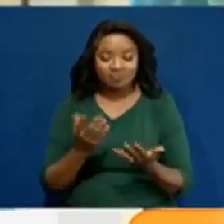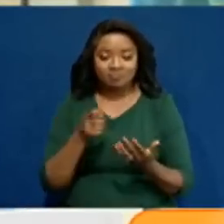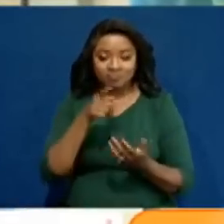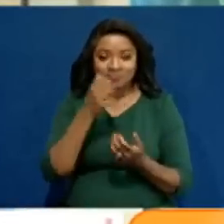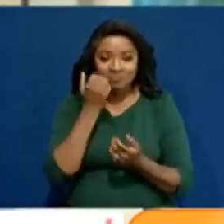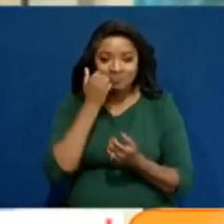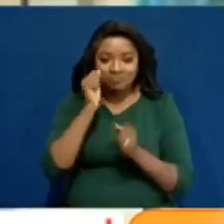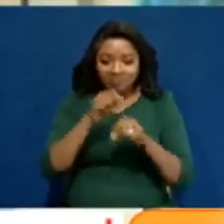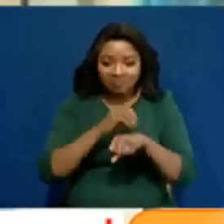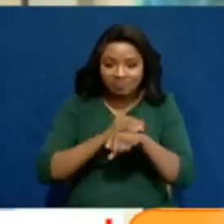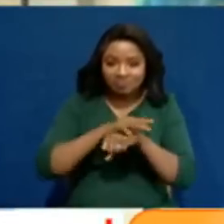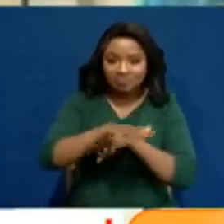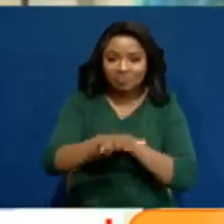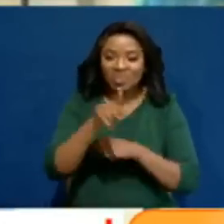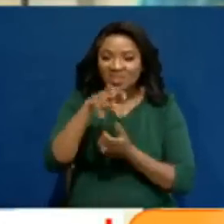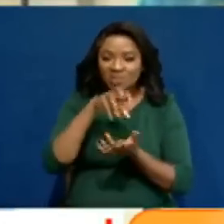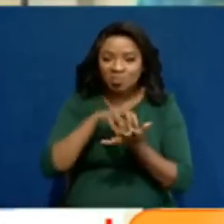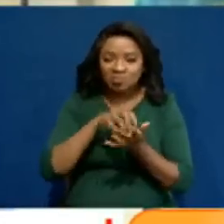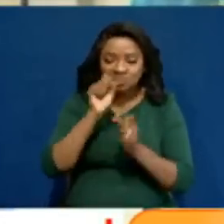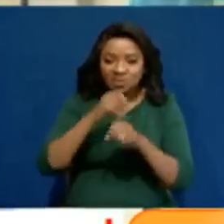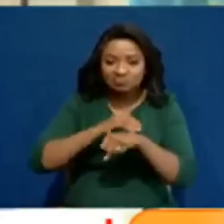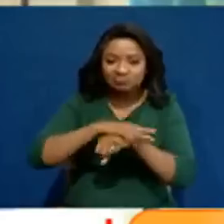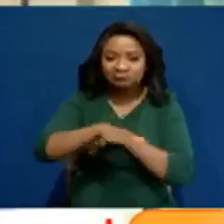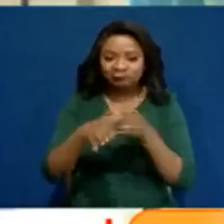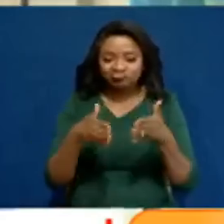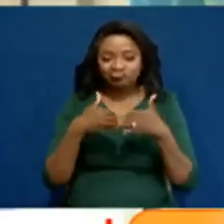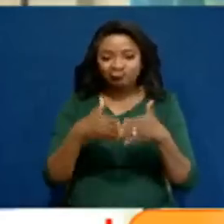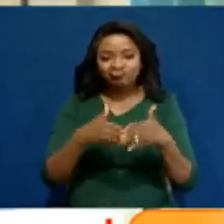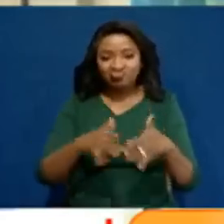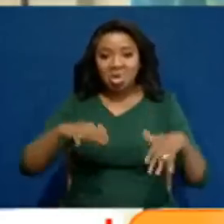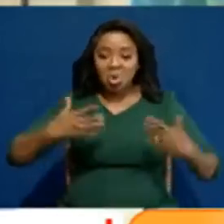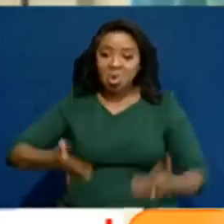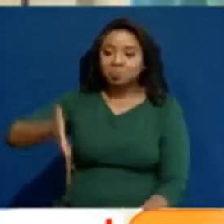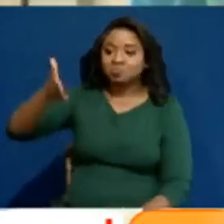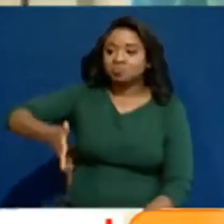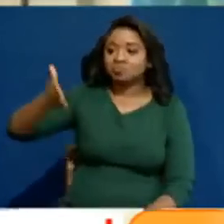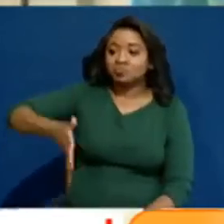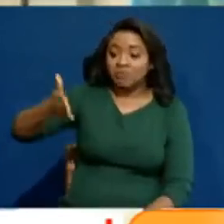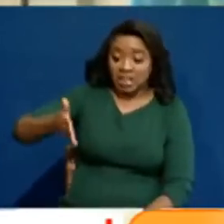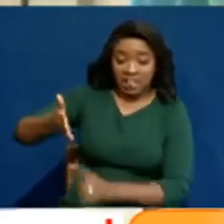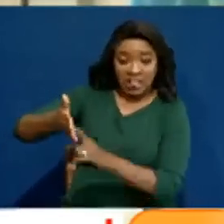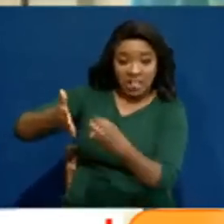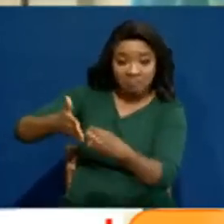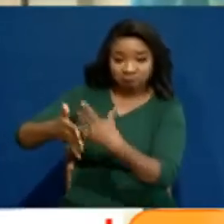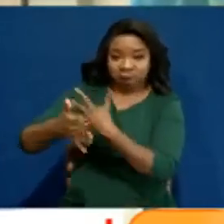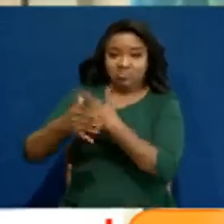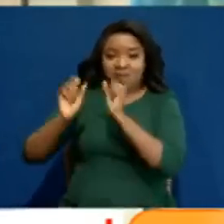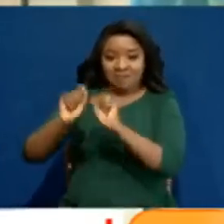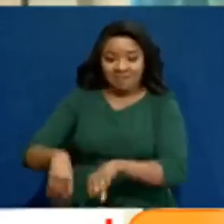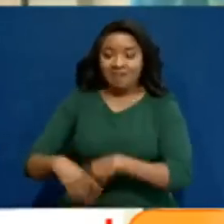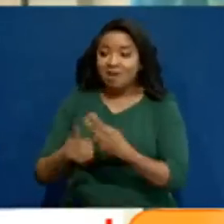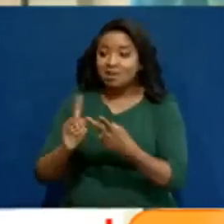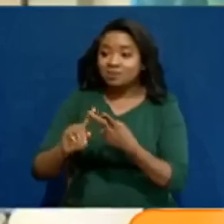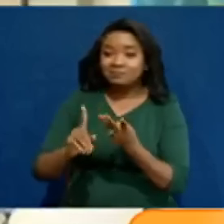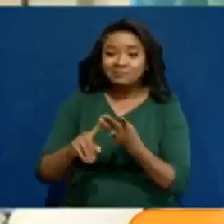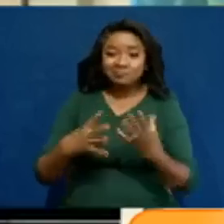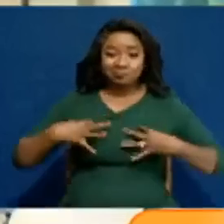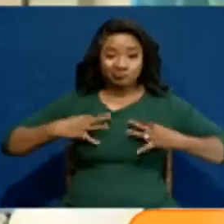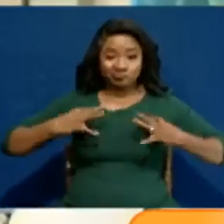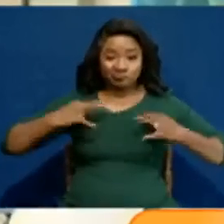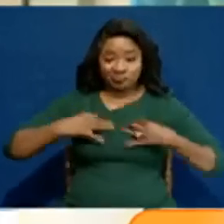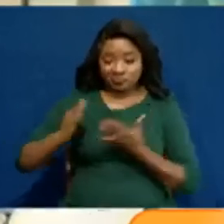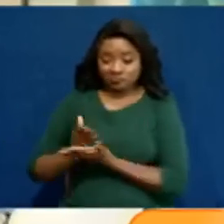sexual intercourse. It is by touch, like if you greet somebody, you can actually get Mpox. If you share clothing with somebody